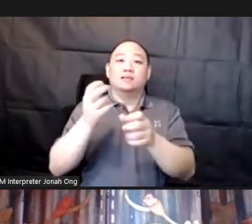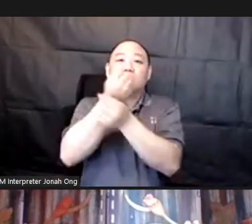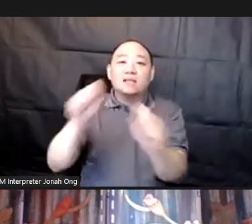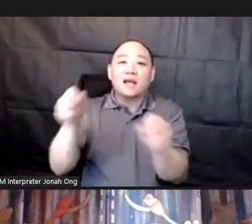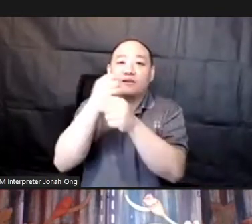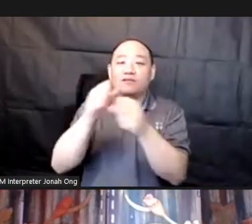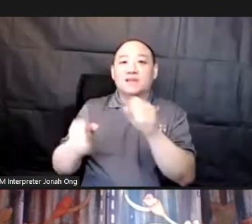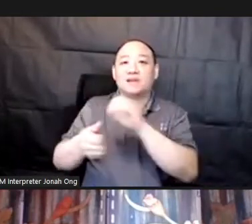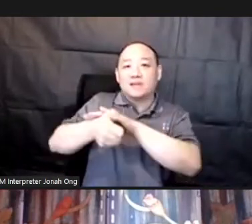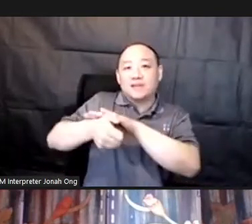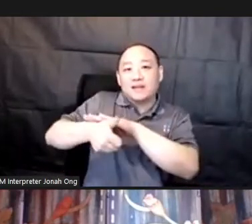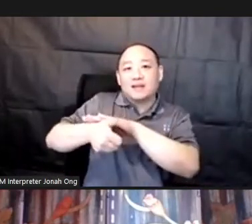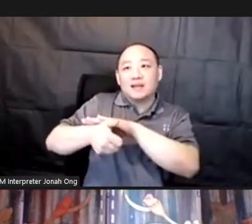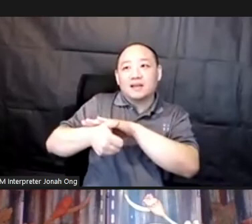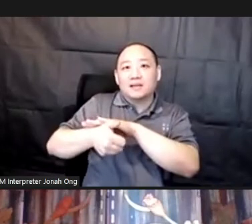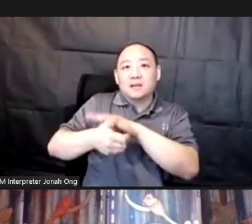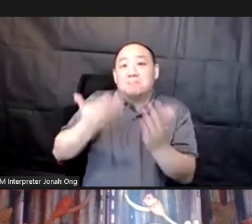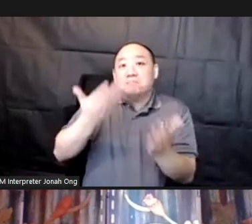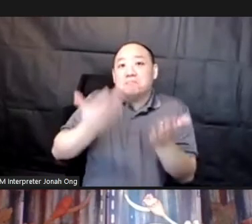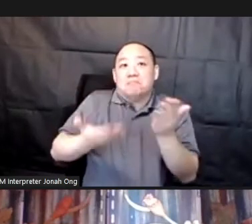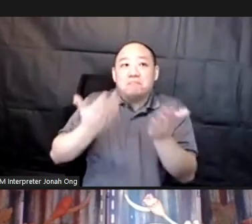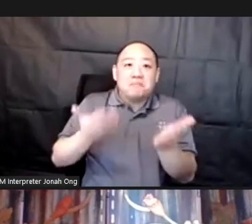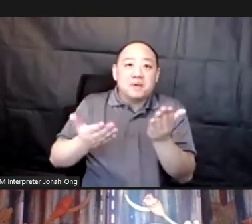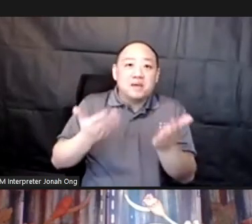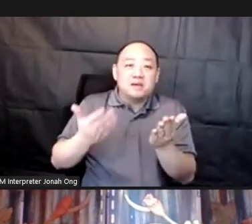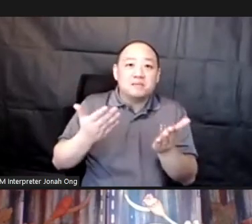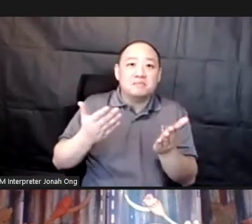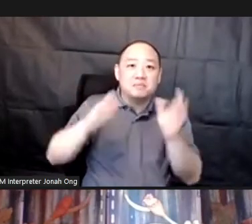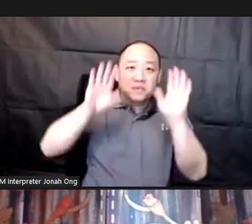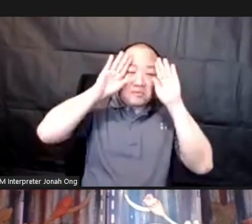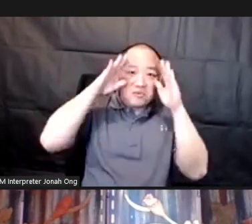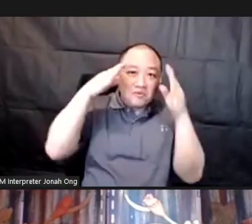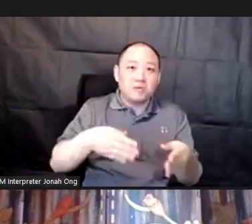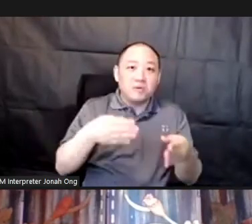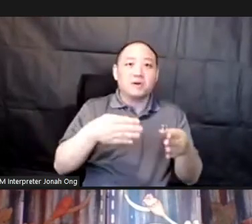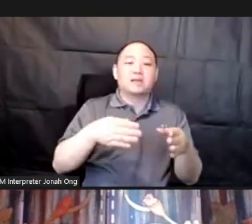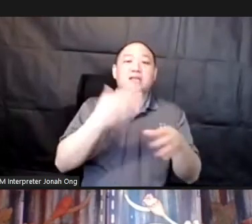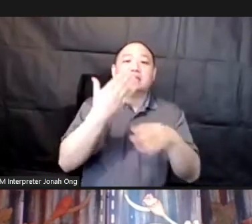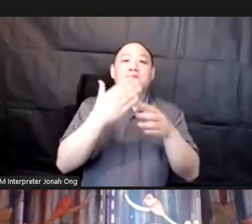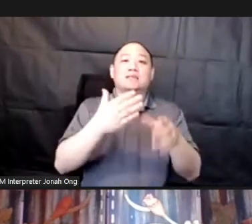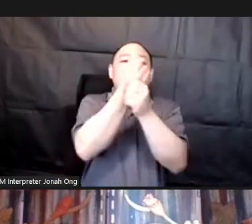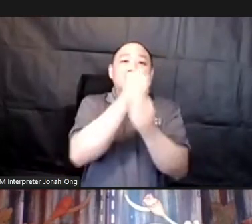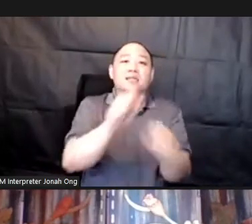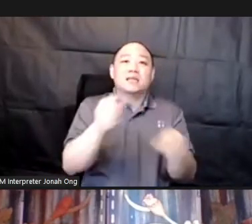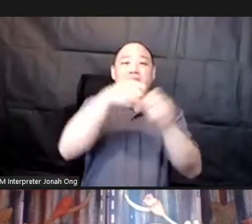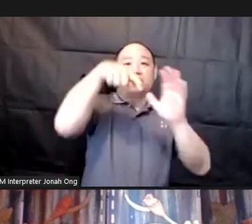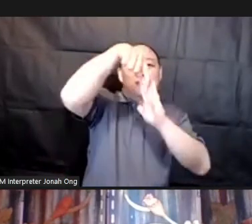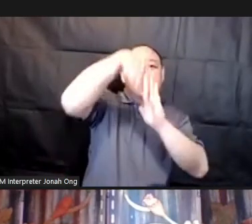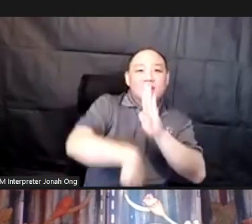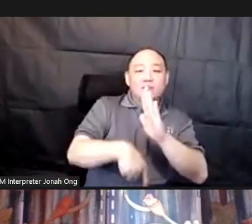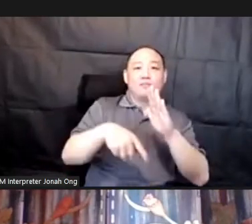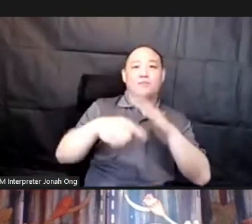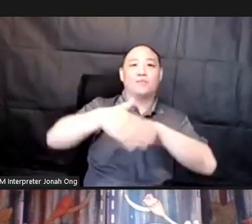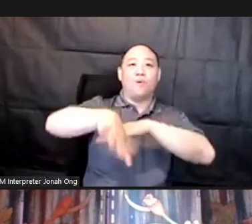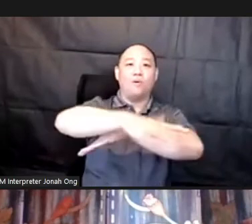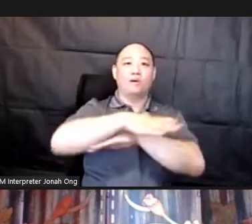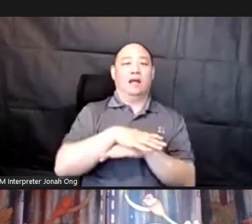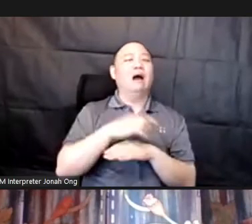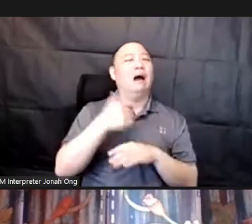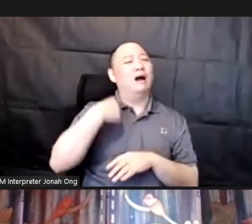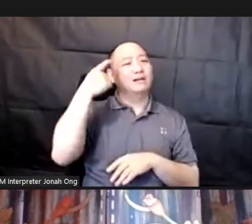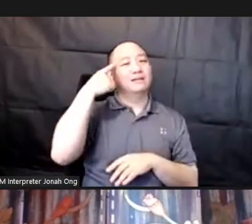more effort to save our deep ocean? What are your thoughts on this? Yeah. Yeah, I would say that it's